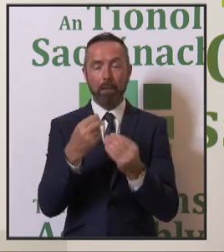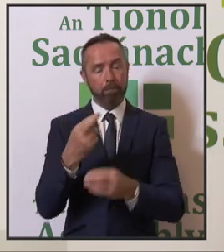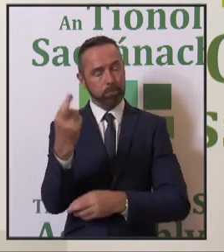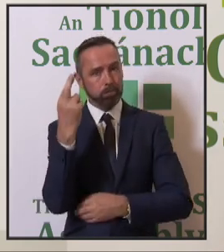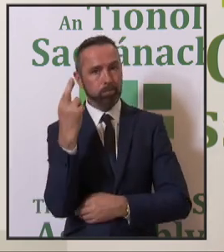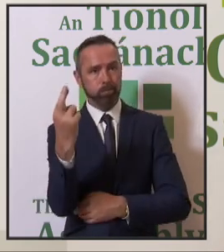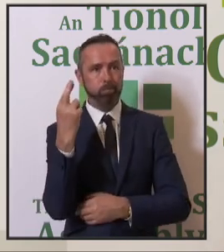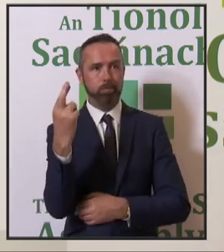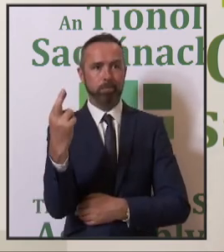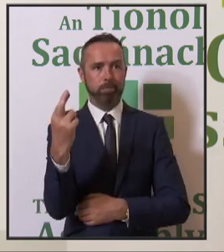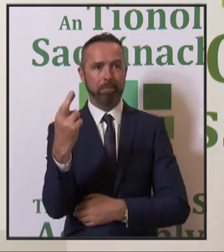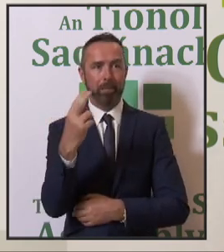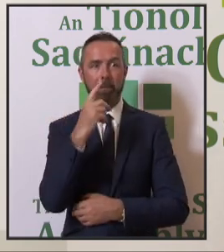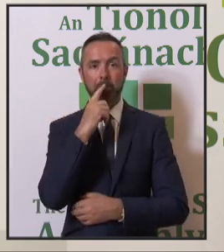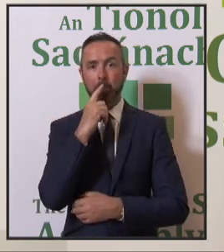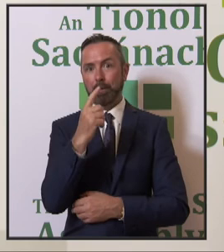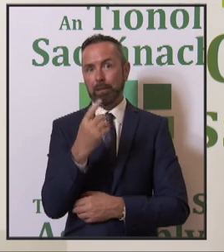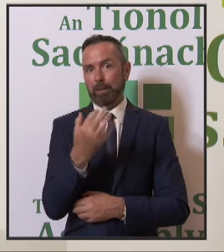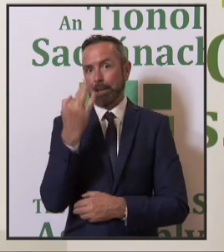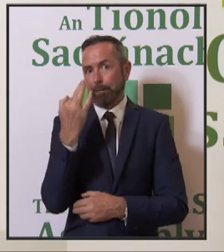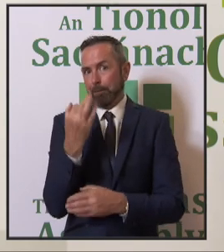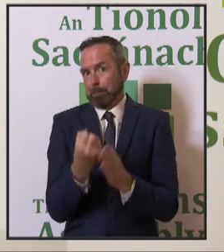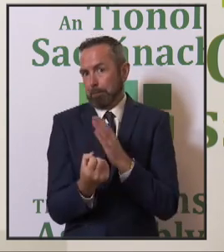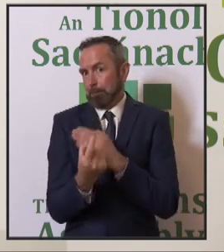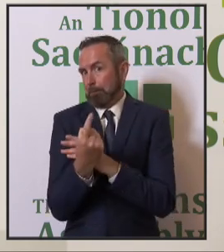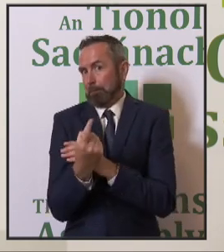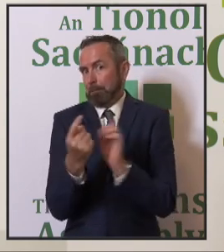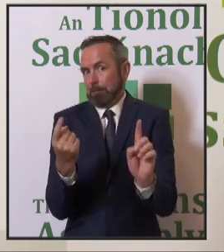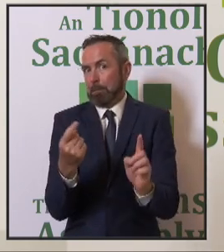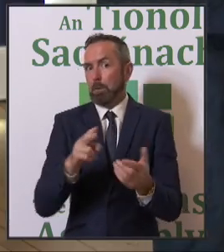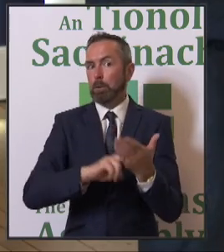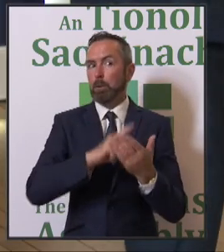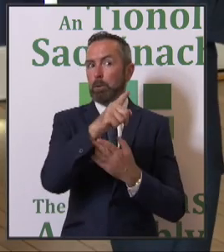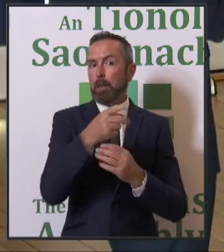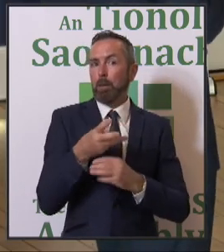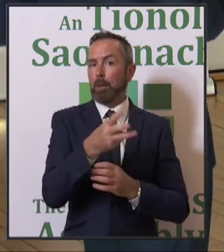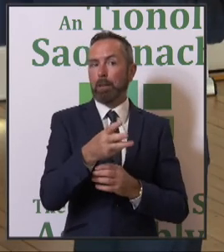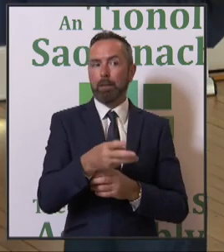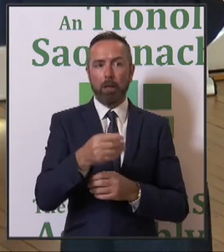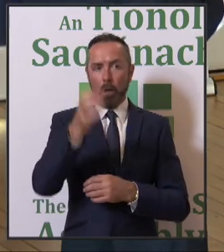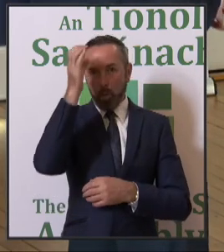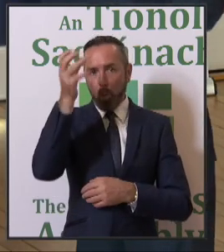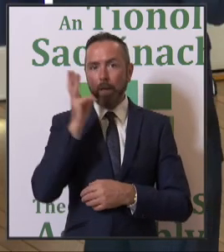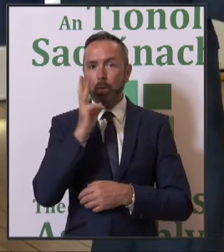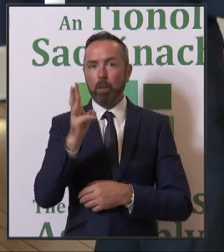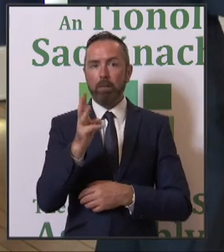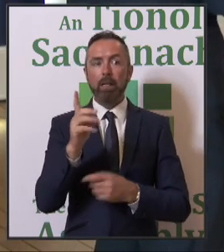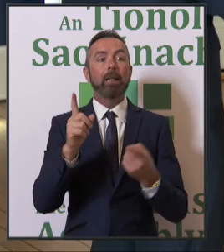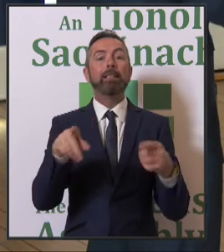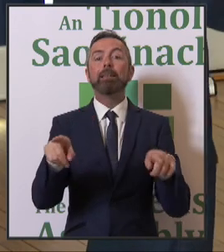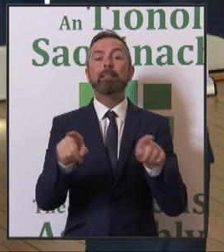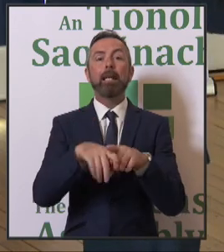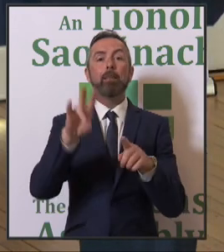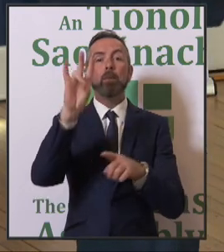crossed, and just in case, these are again indeed wise words. And if I can just conclude maybe with the same question for the three of